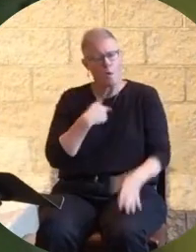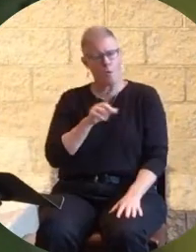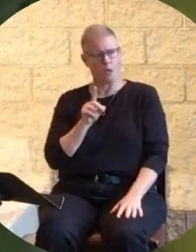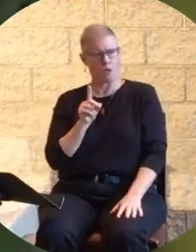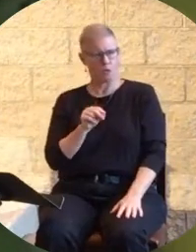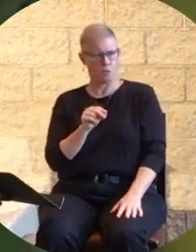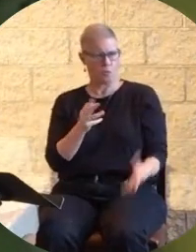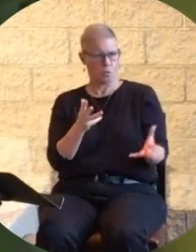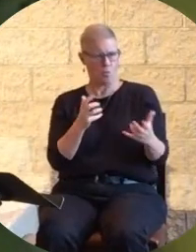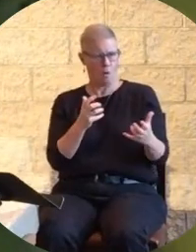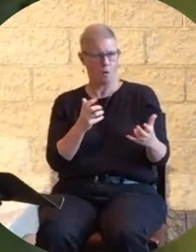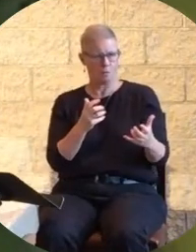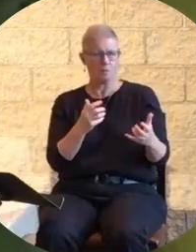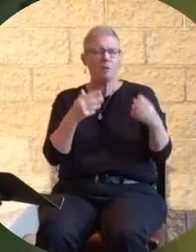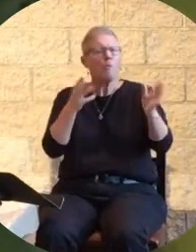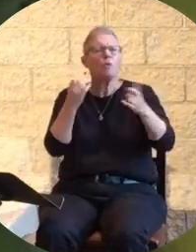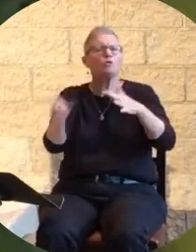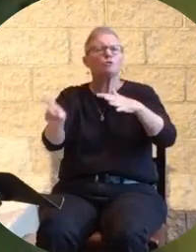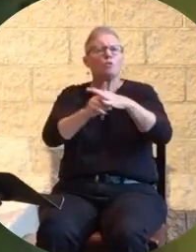it to show up?